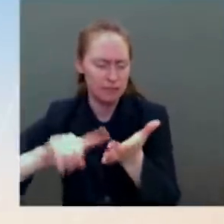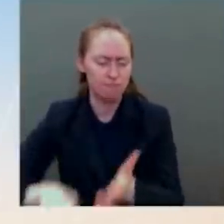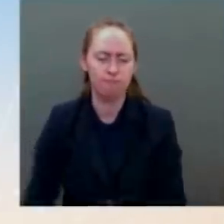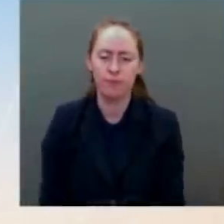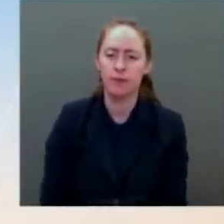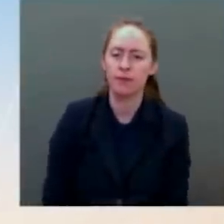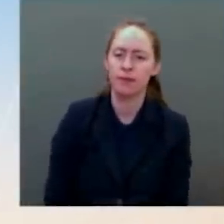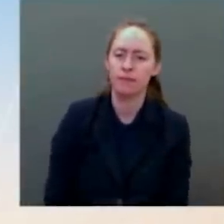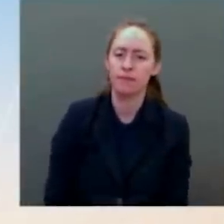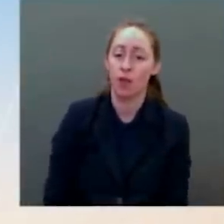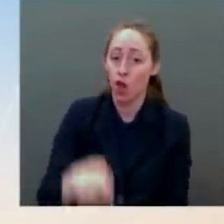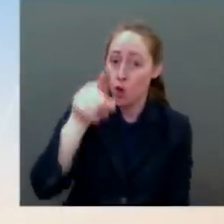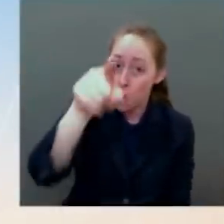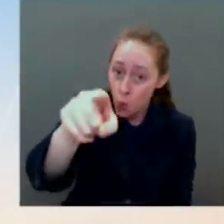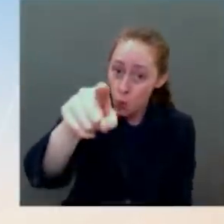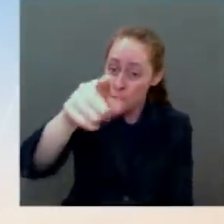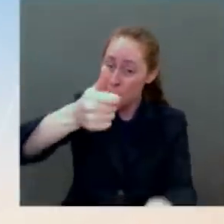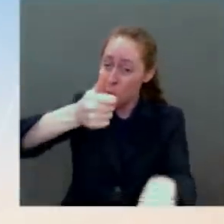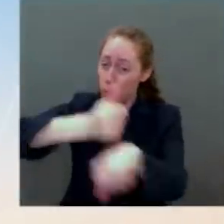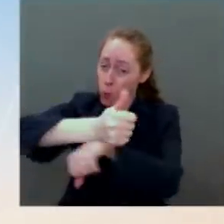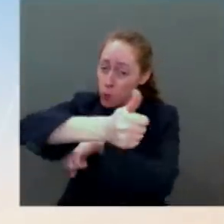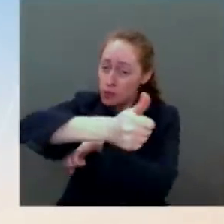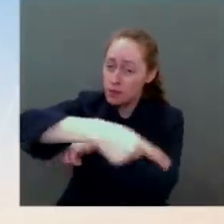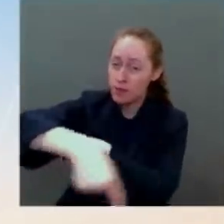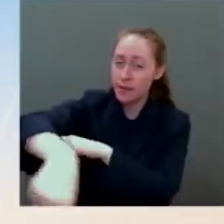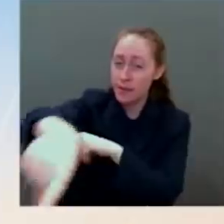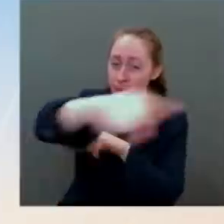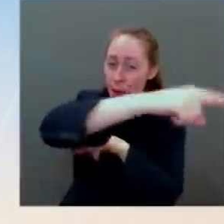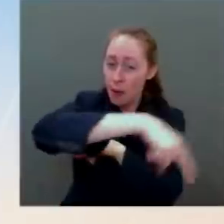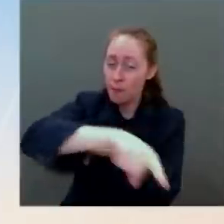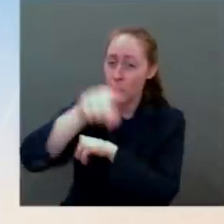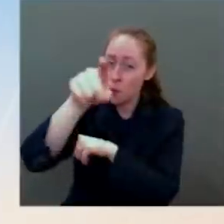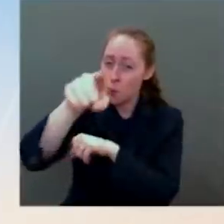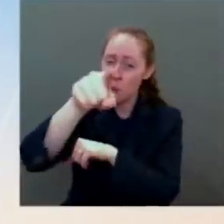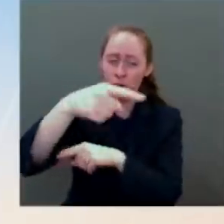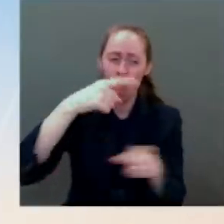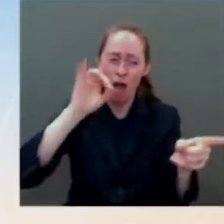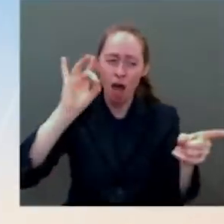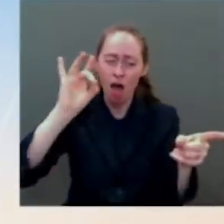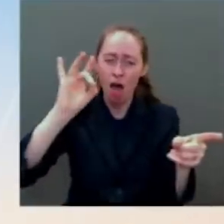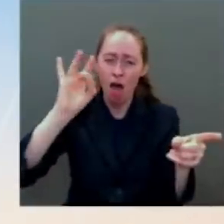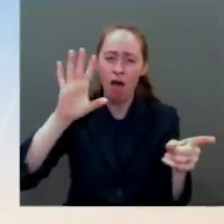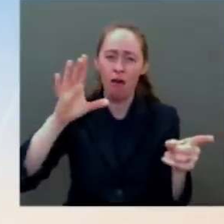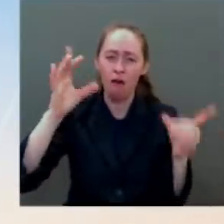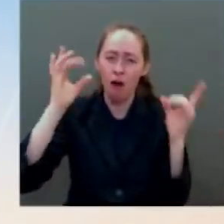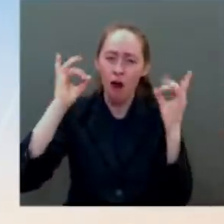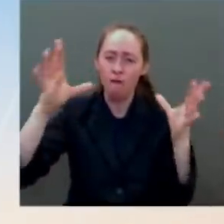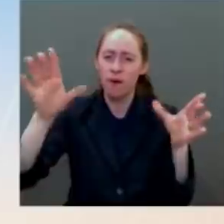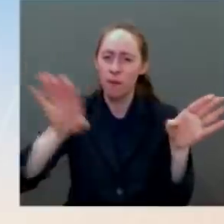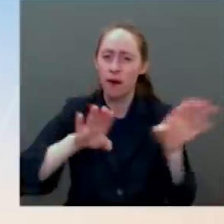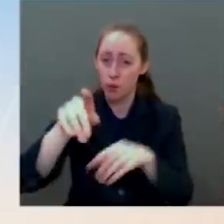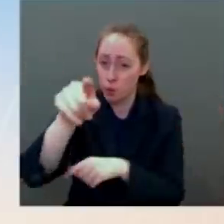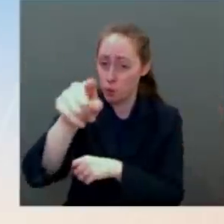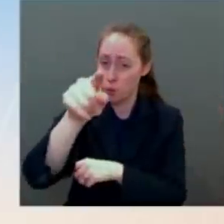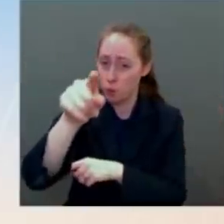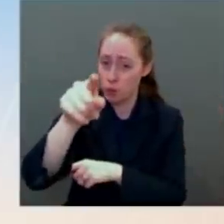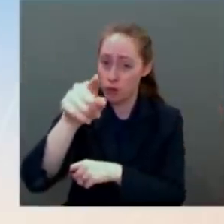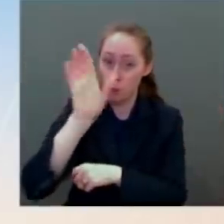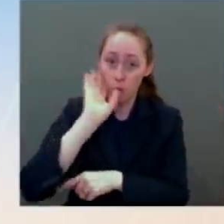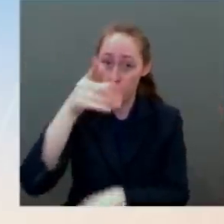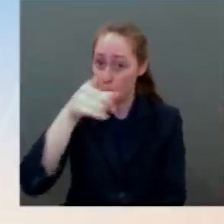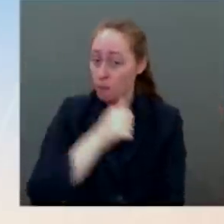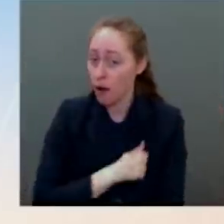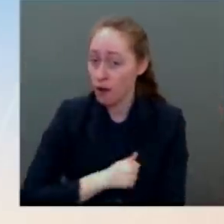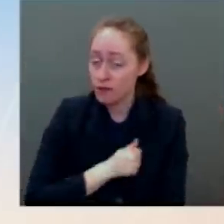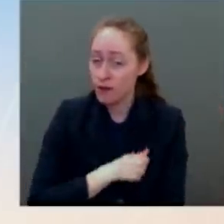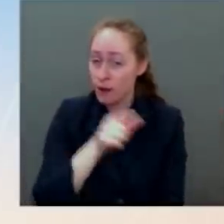been told they will not be criminally charged, will you apologize? And Peter, there was an investigation into their behavior, so that investigation is playing